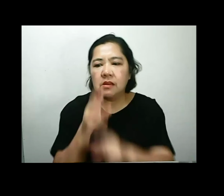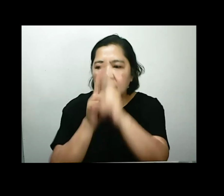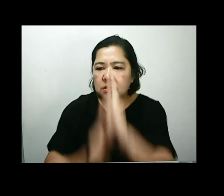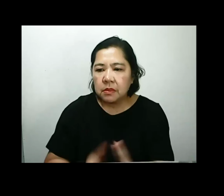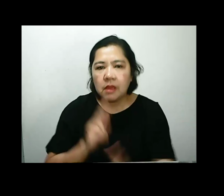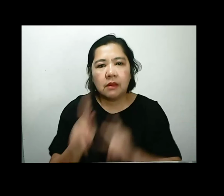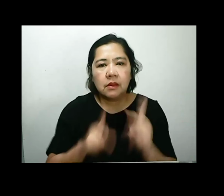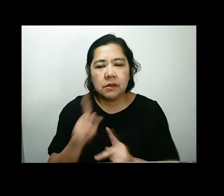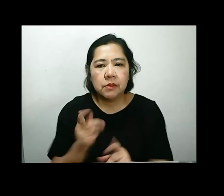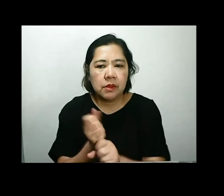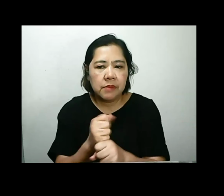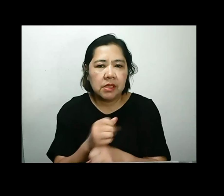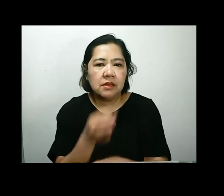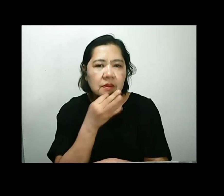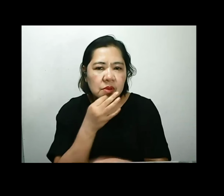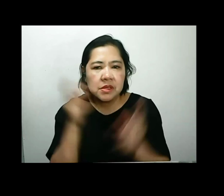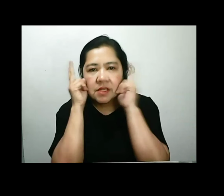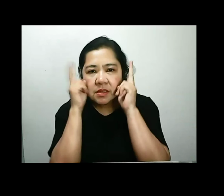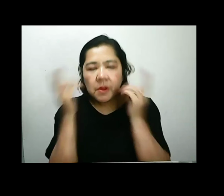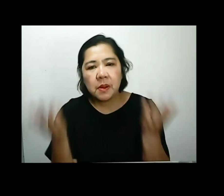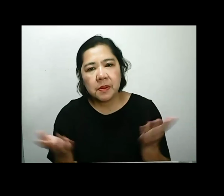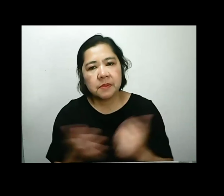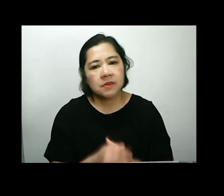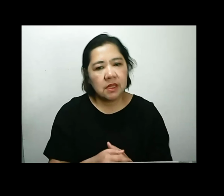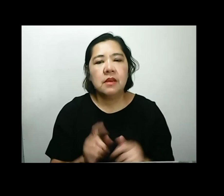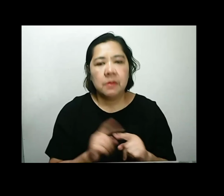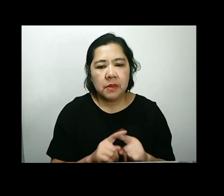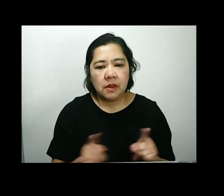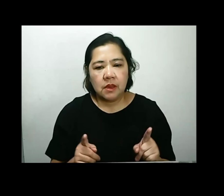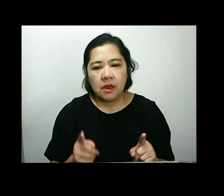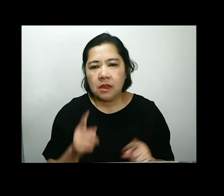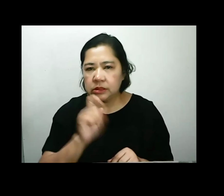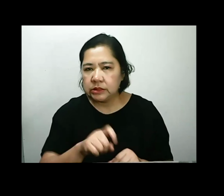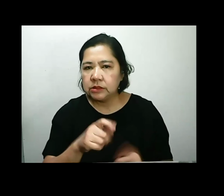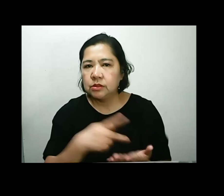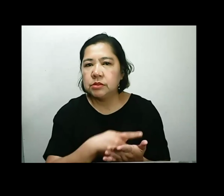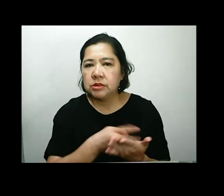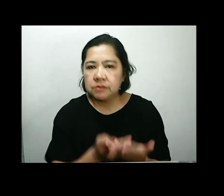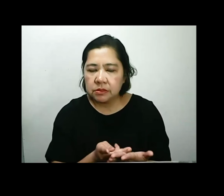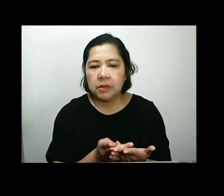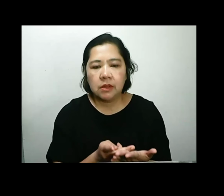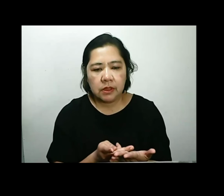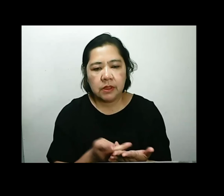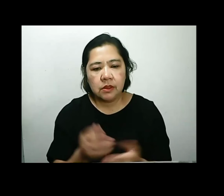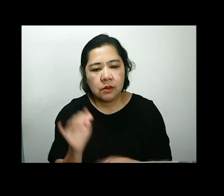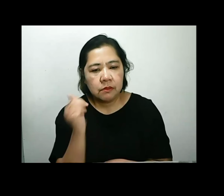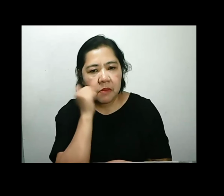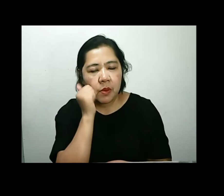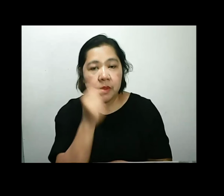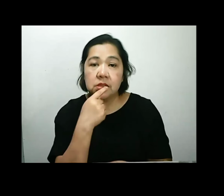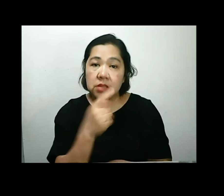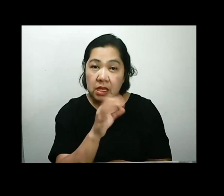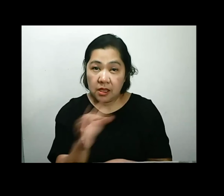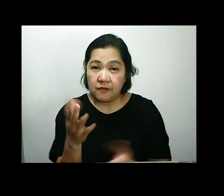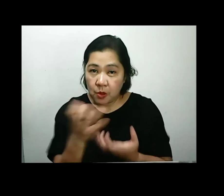and vegetables. And also, really, I think that we have to be part. I always say that if you want to be part